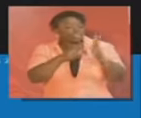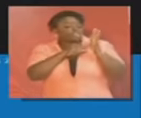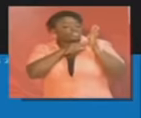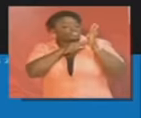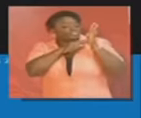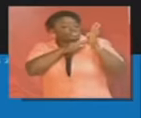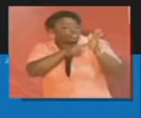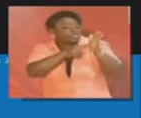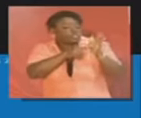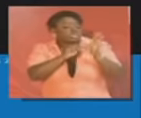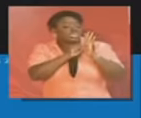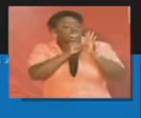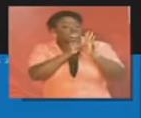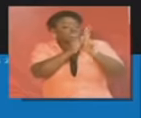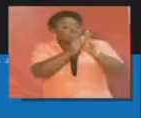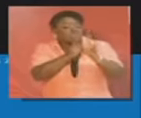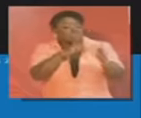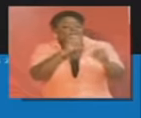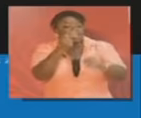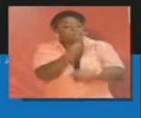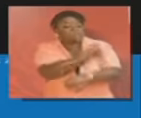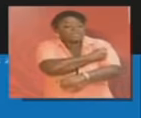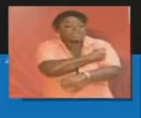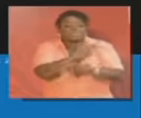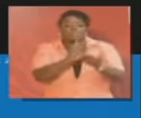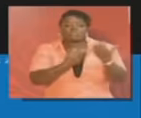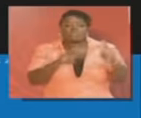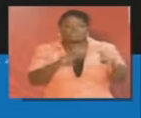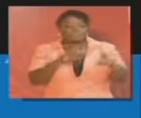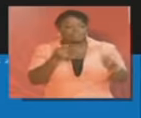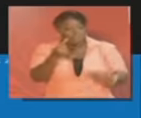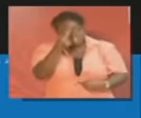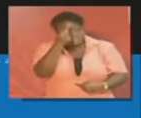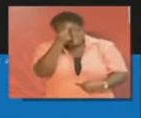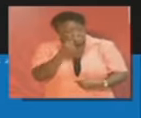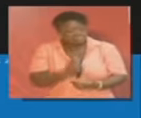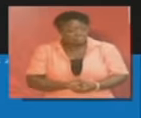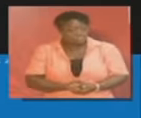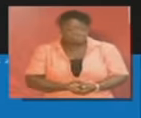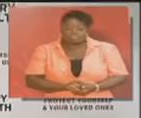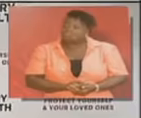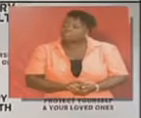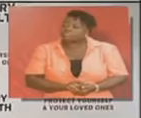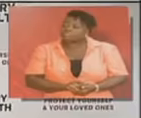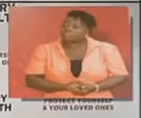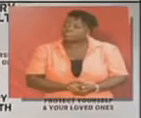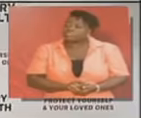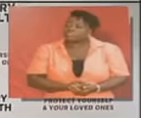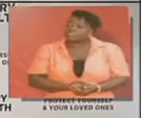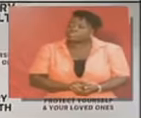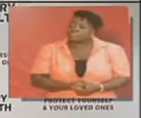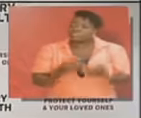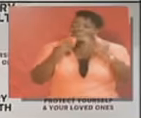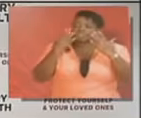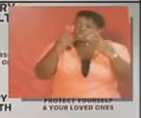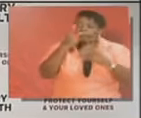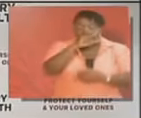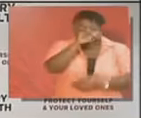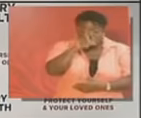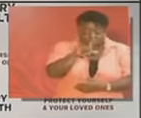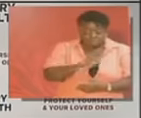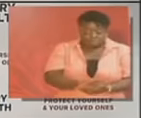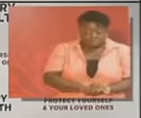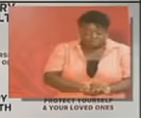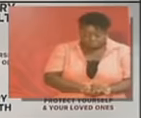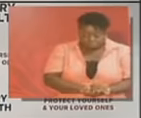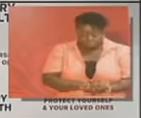COVID-19 positive and gets the vaccine, what happens in a case like that? Thank you. Okay, thank you for those two questions. With